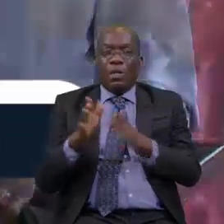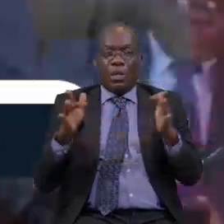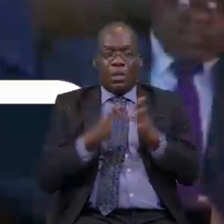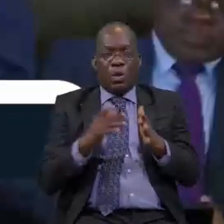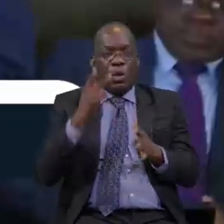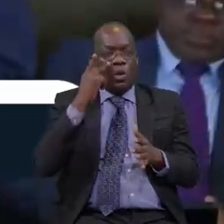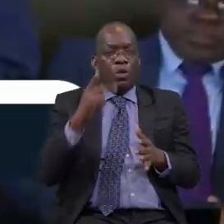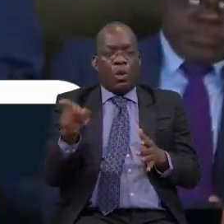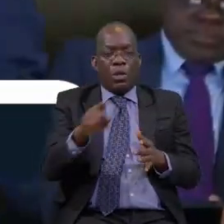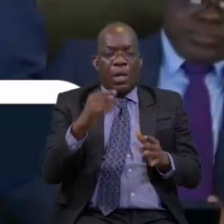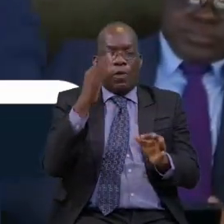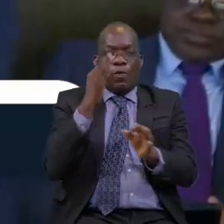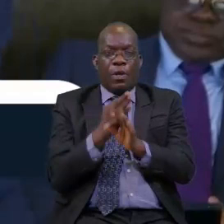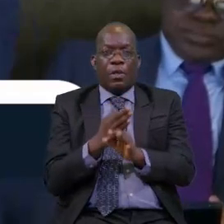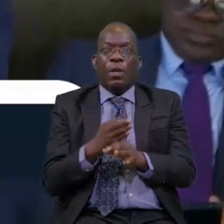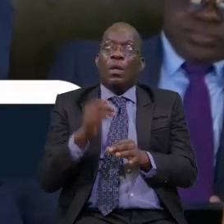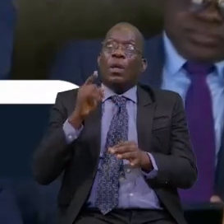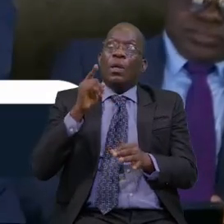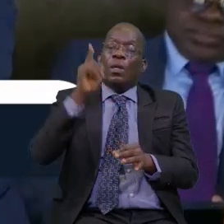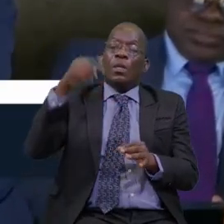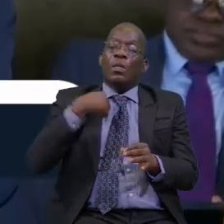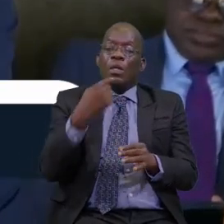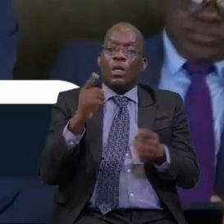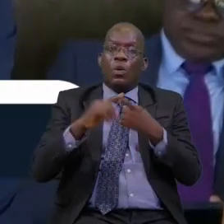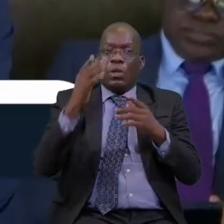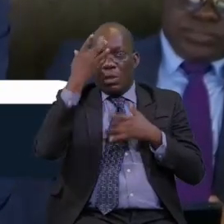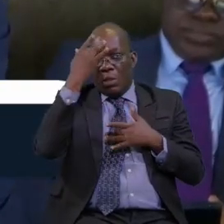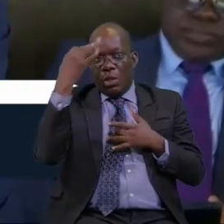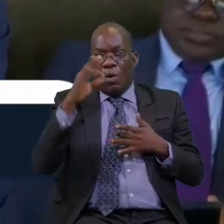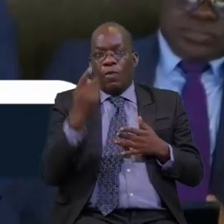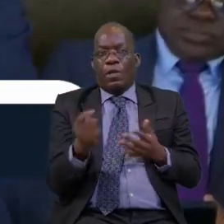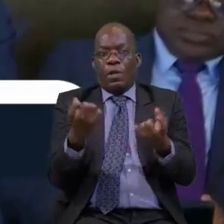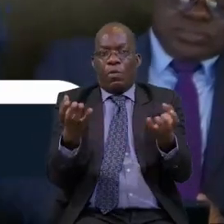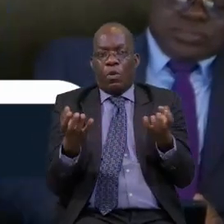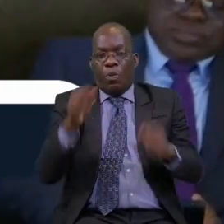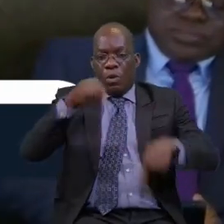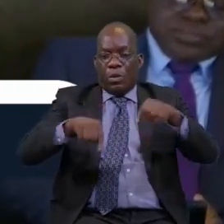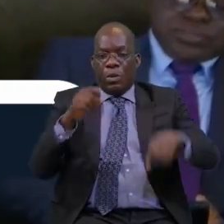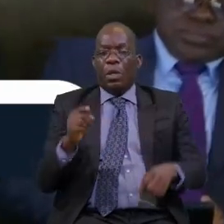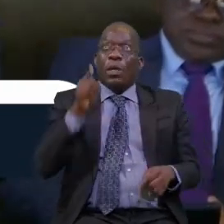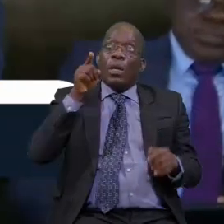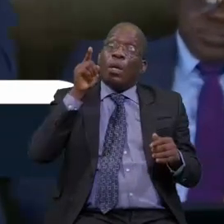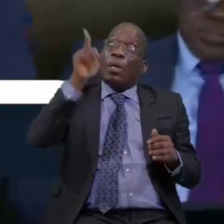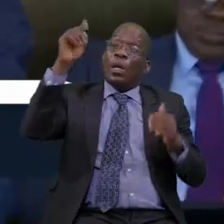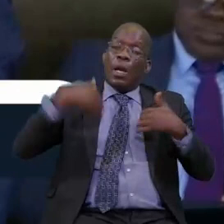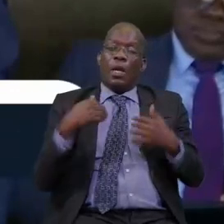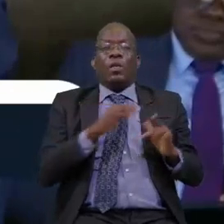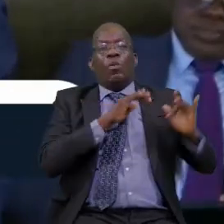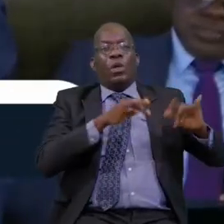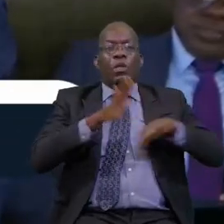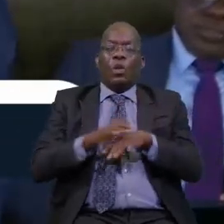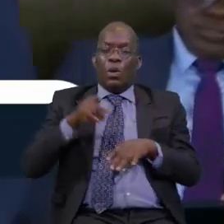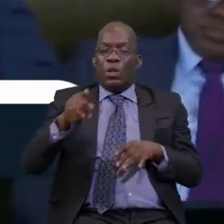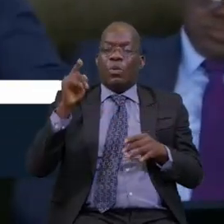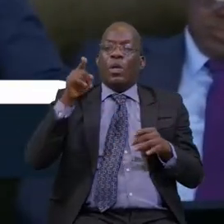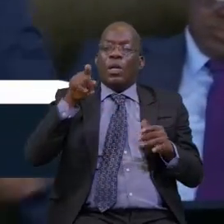said unto the sick of the palsy, he had sympathy for him. He had passion to get him away